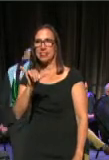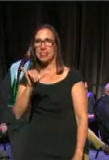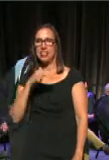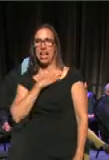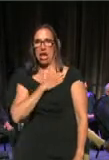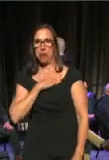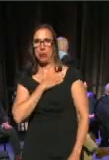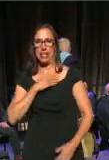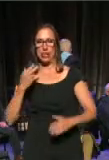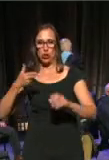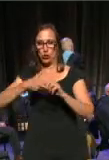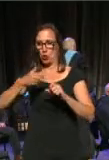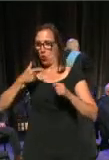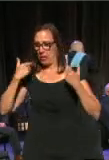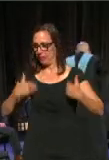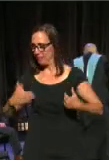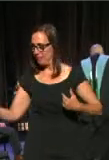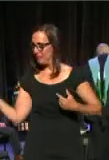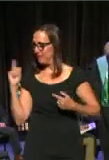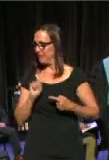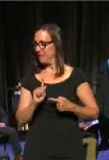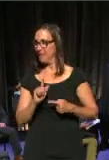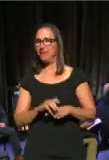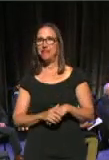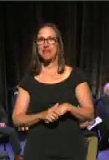will you please join me at the podium?